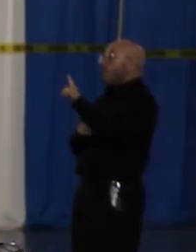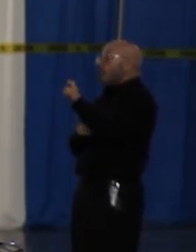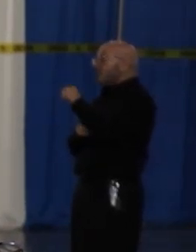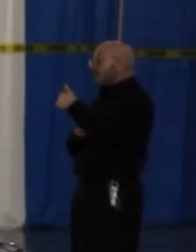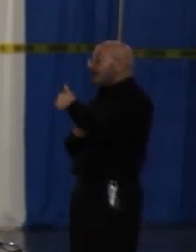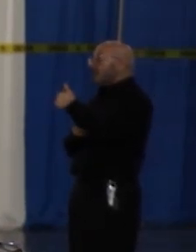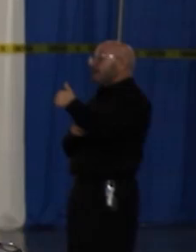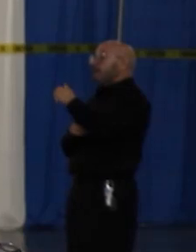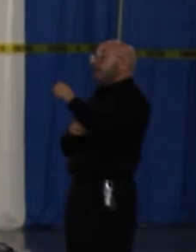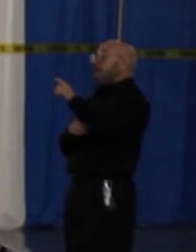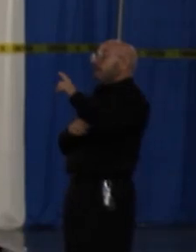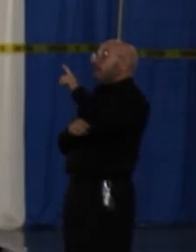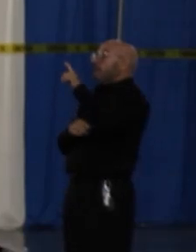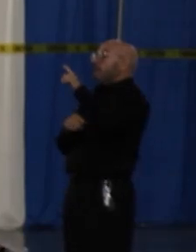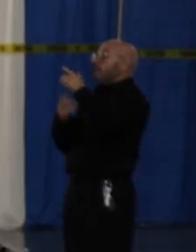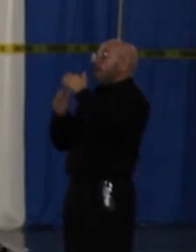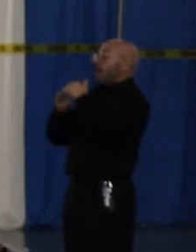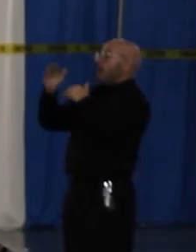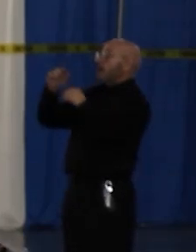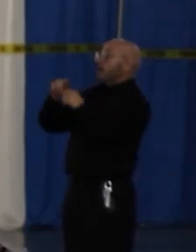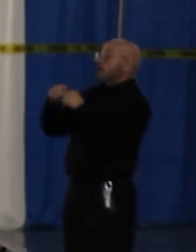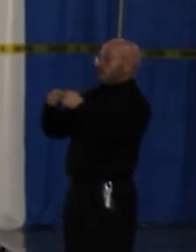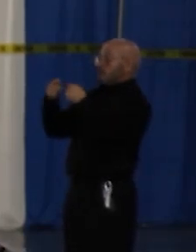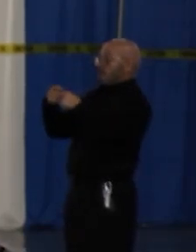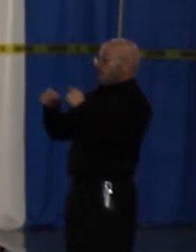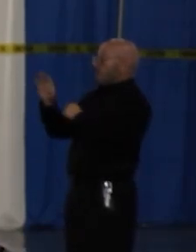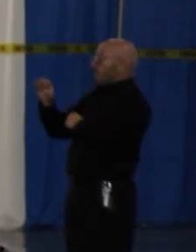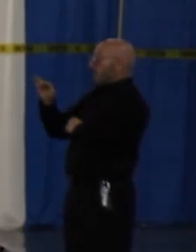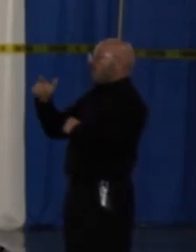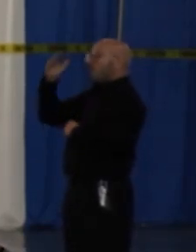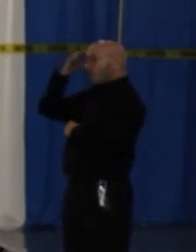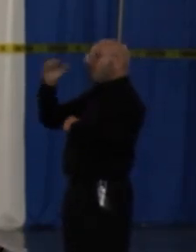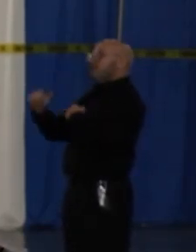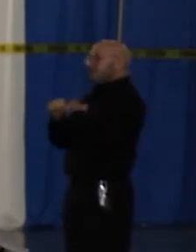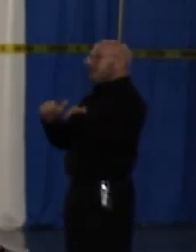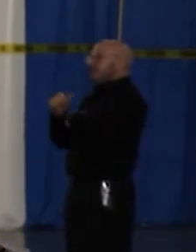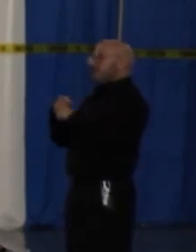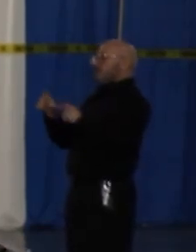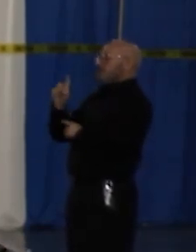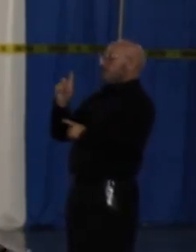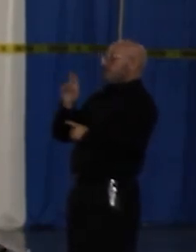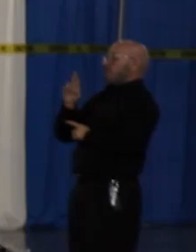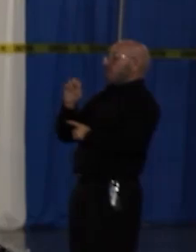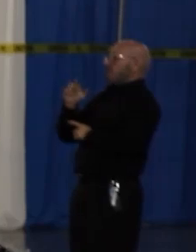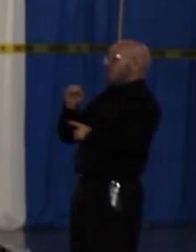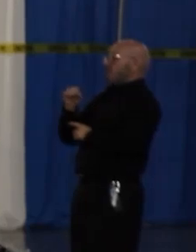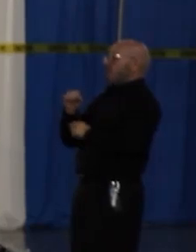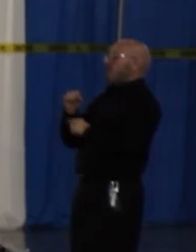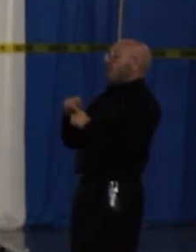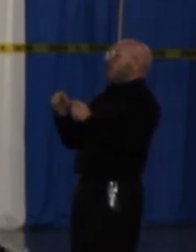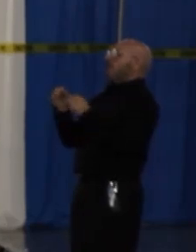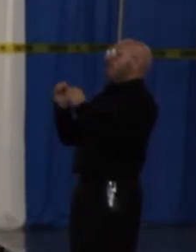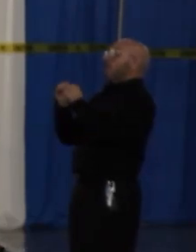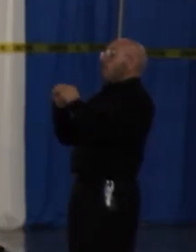reaching that in a lot of days in the post-Beryl, but we knew it was dangerous, and we knew it was dangerous from the derecho, and we actually had more power outages